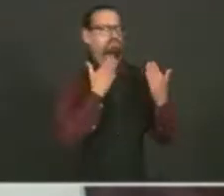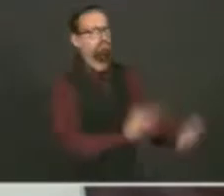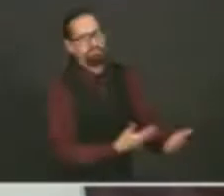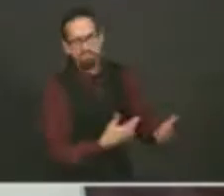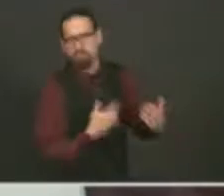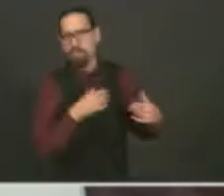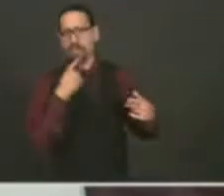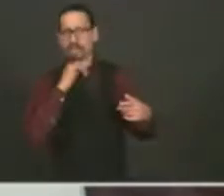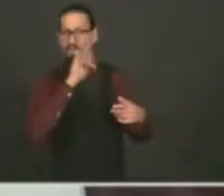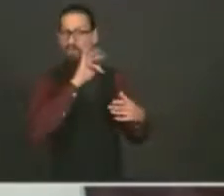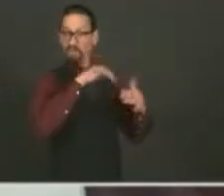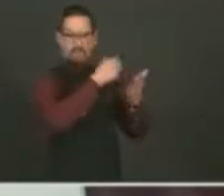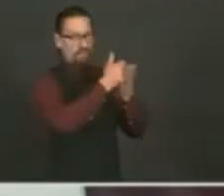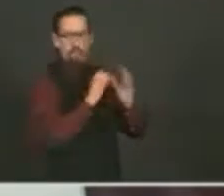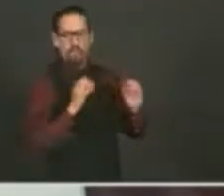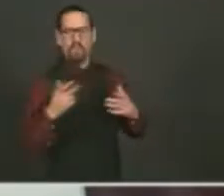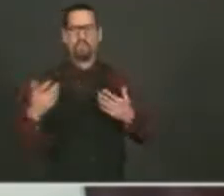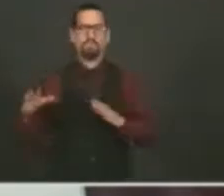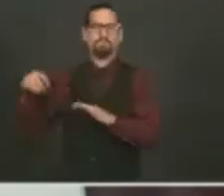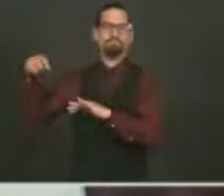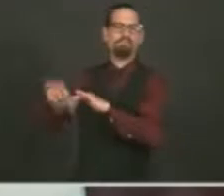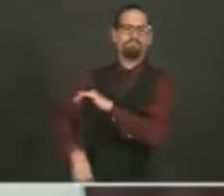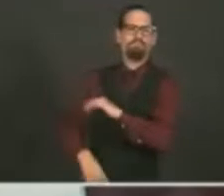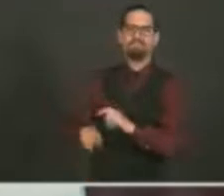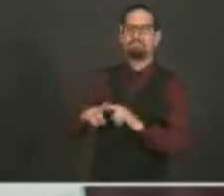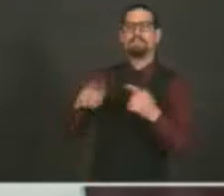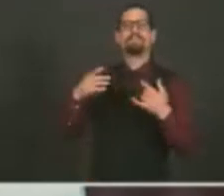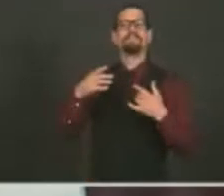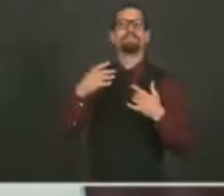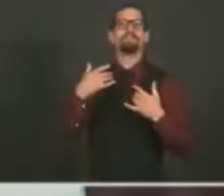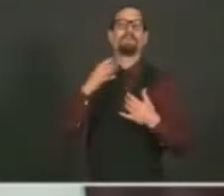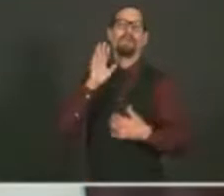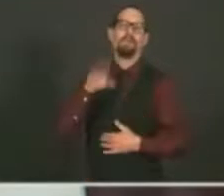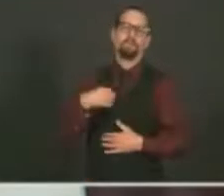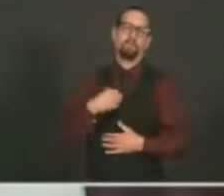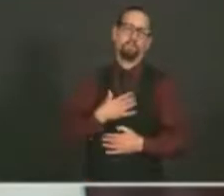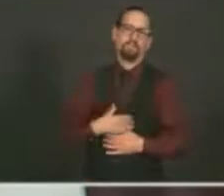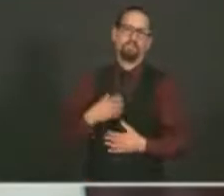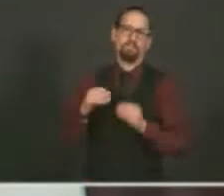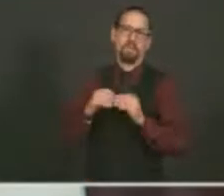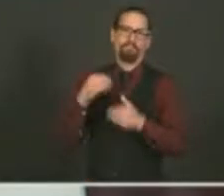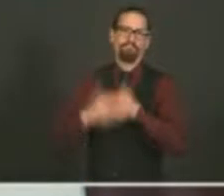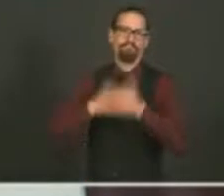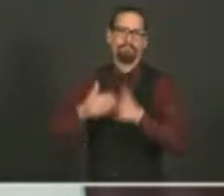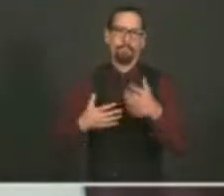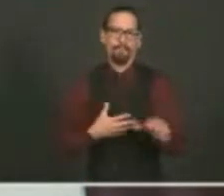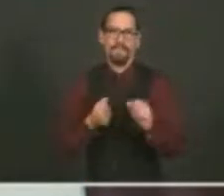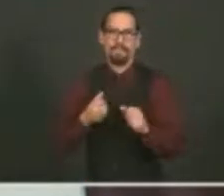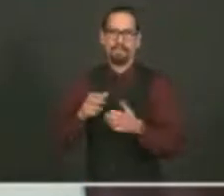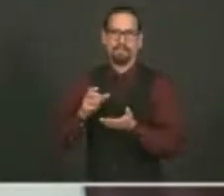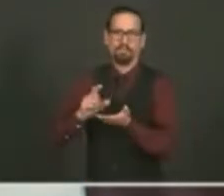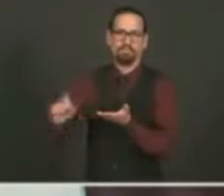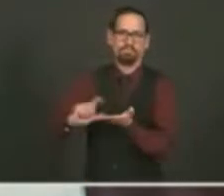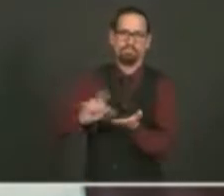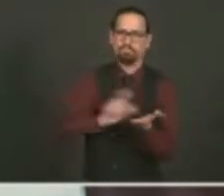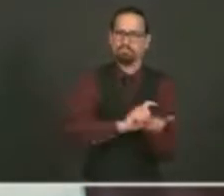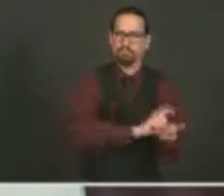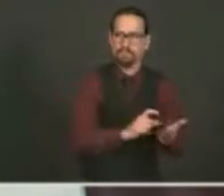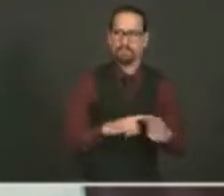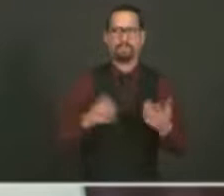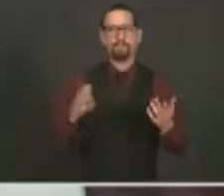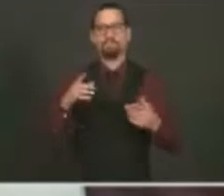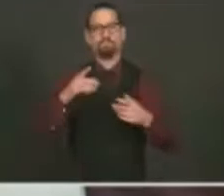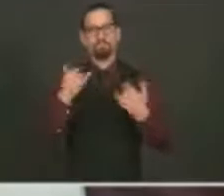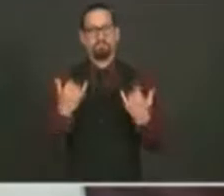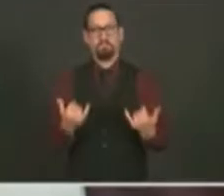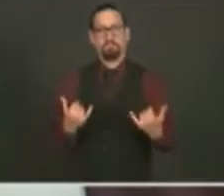hoped. I would have liked to have seen it faster, which is why today we announced an expansion of that